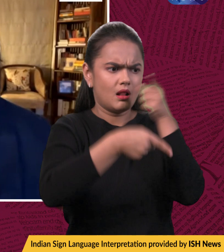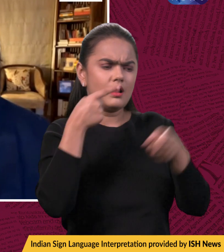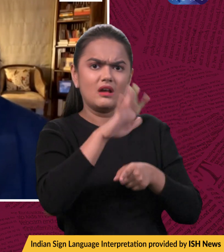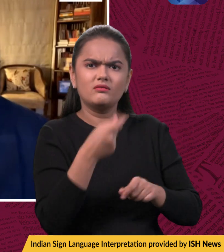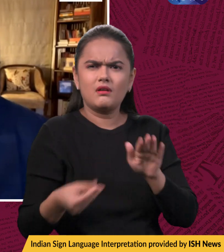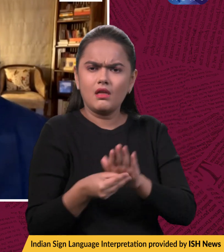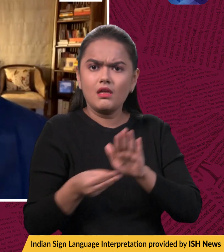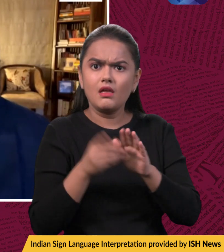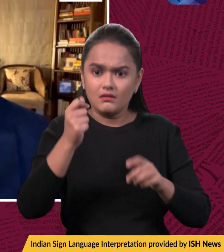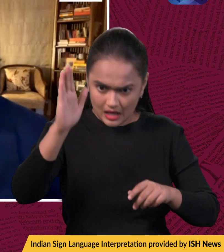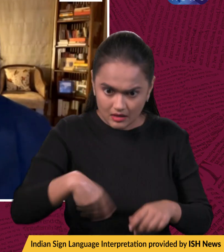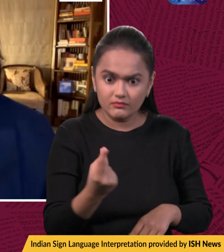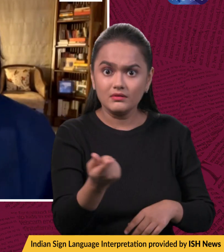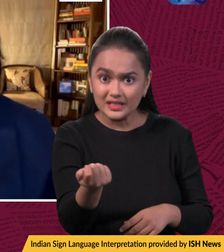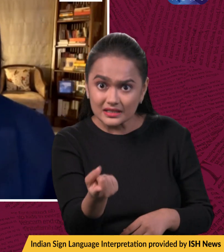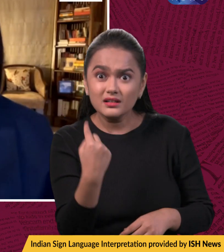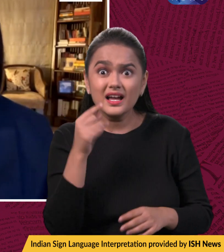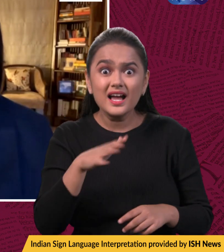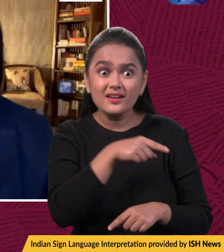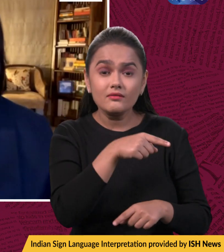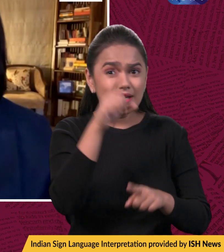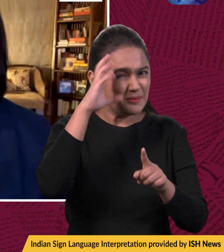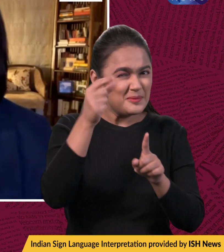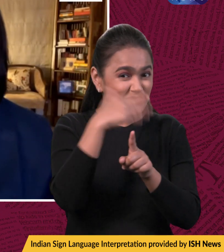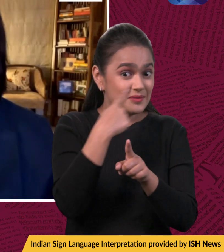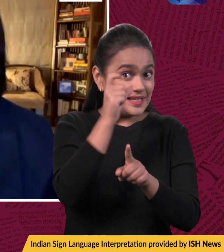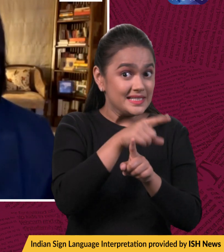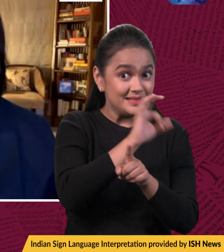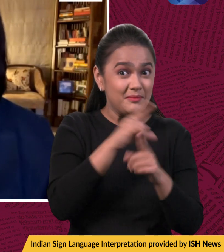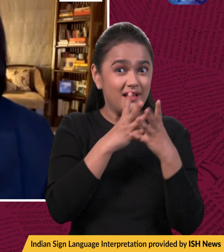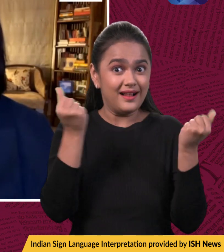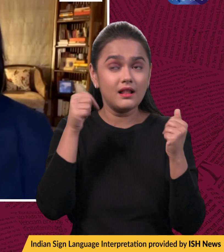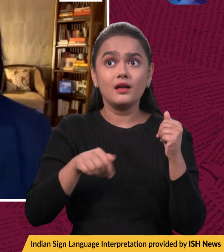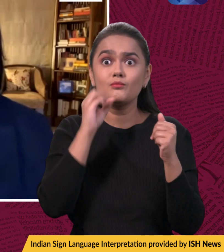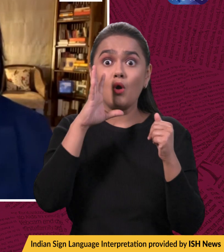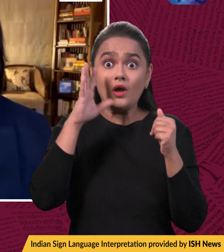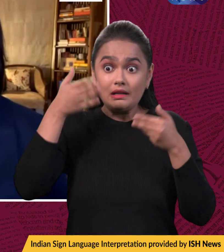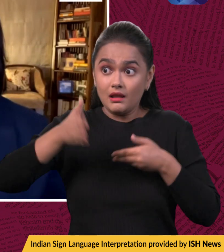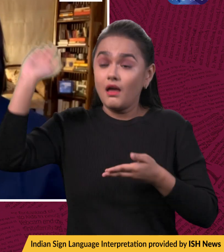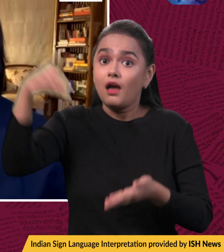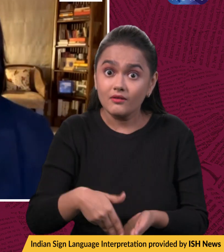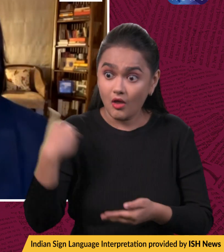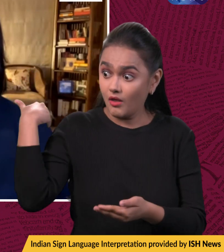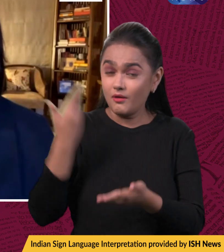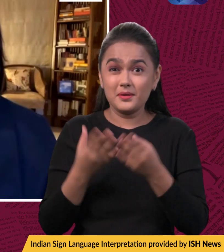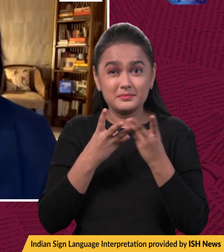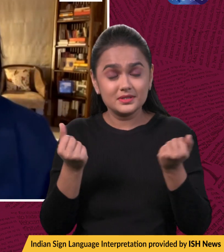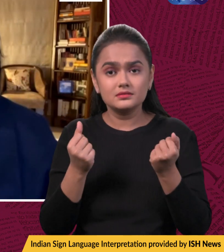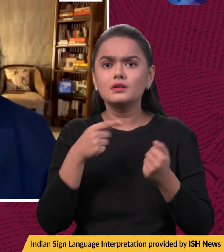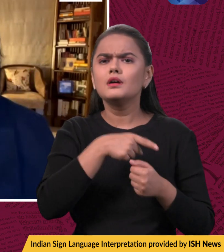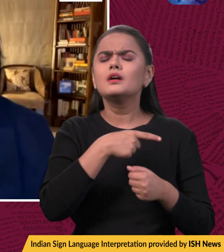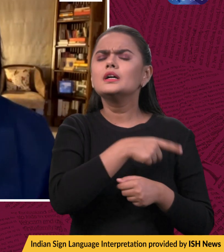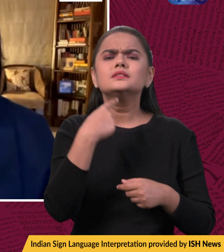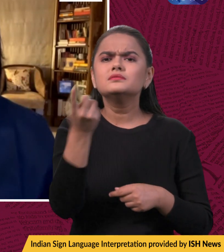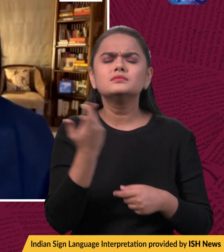extortion case against him. Remember, he was missing until this morning. The IPS officer, who was earlier declared